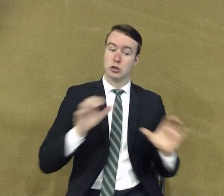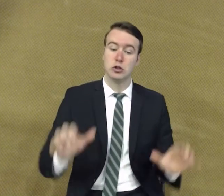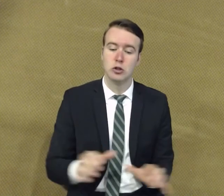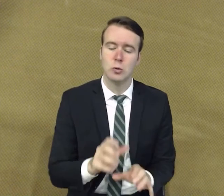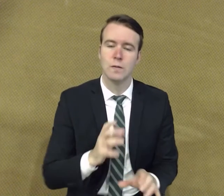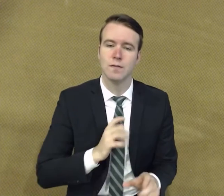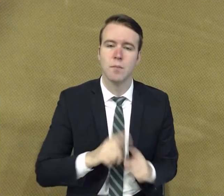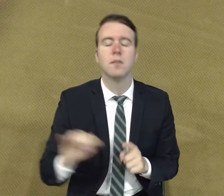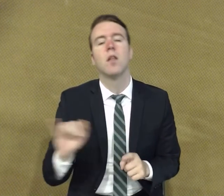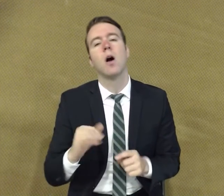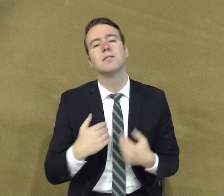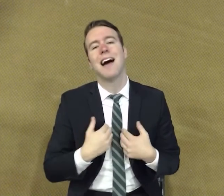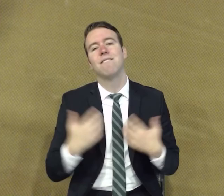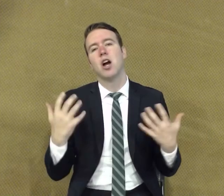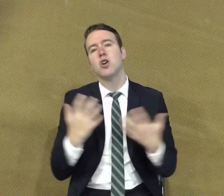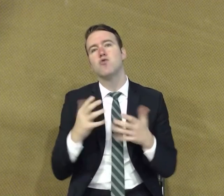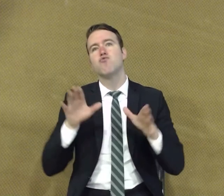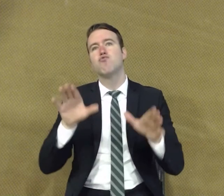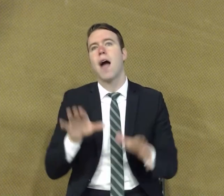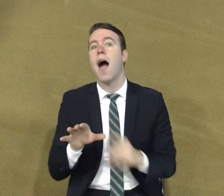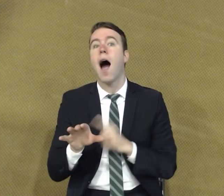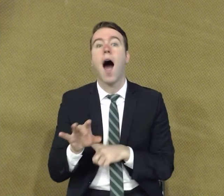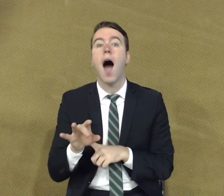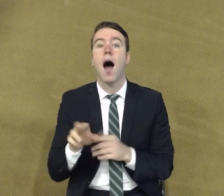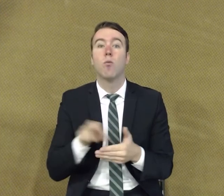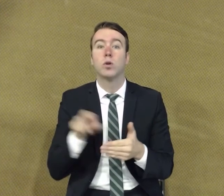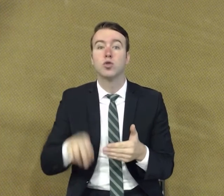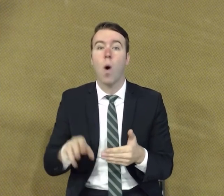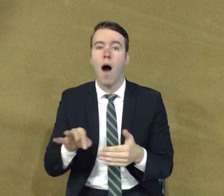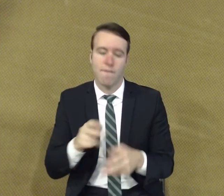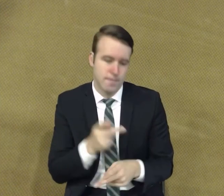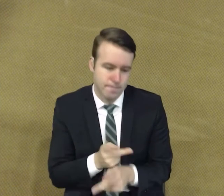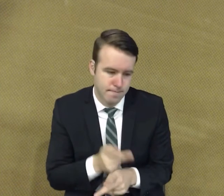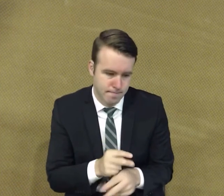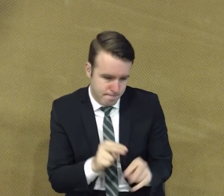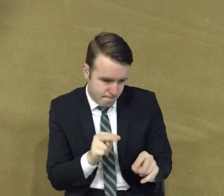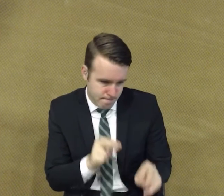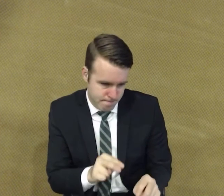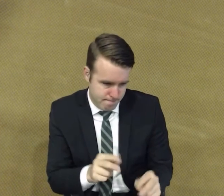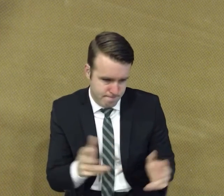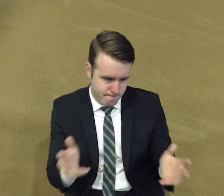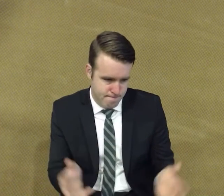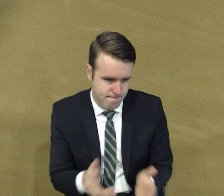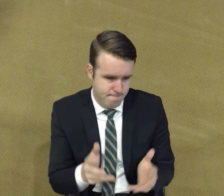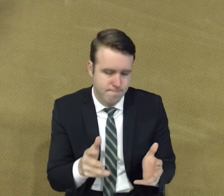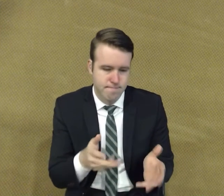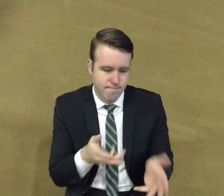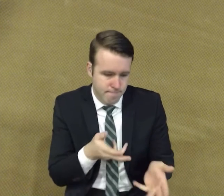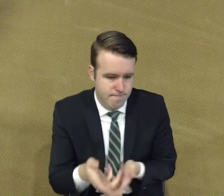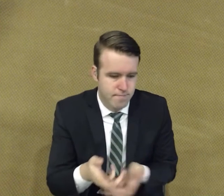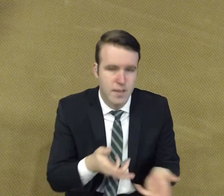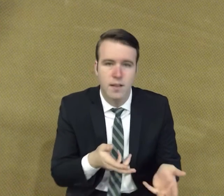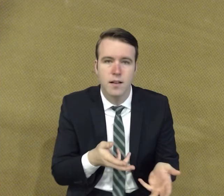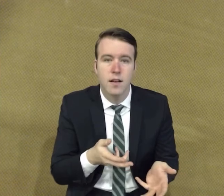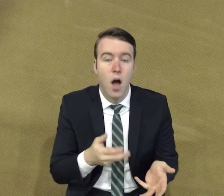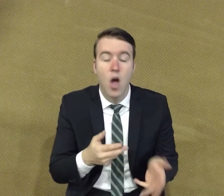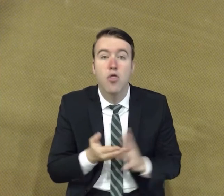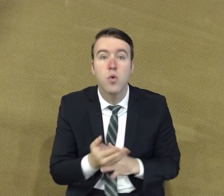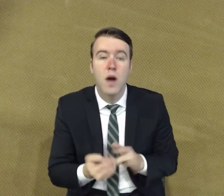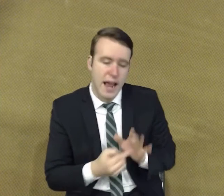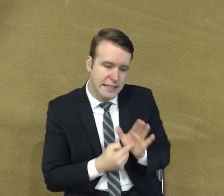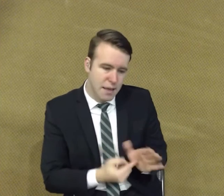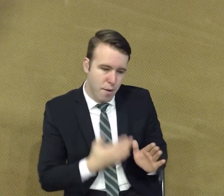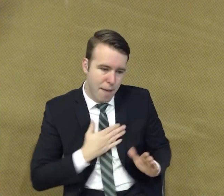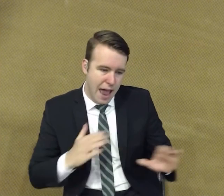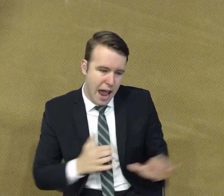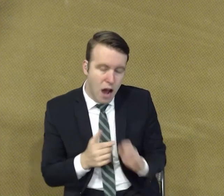also the greatness that comes from carefully raising and nurturing their children. So some of the nurturing is by her own example of her